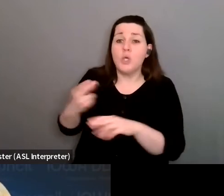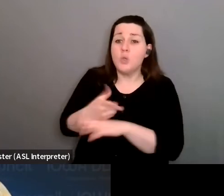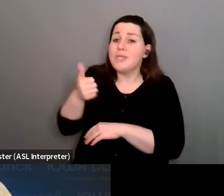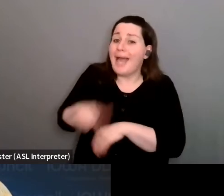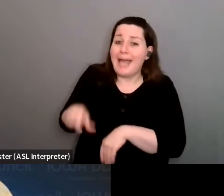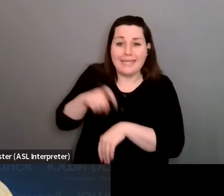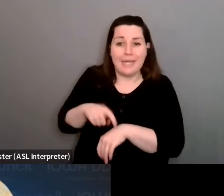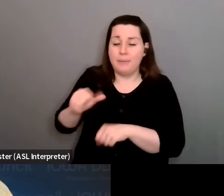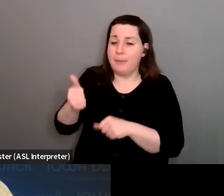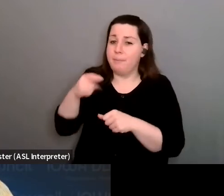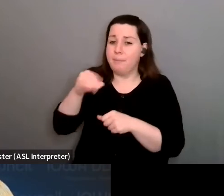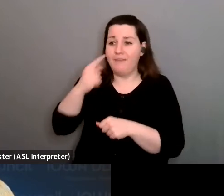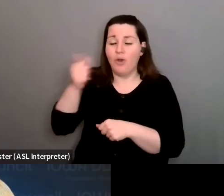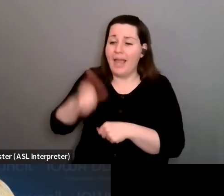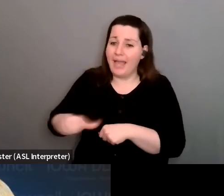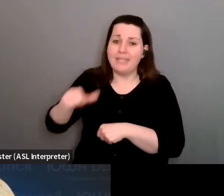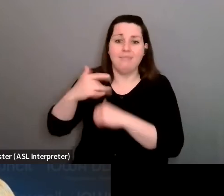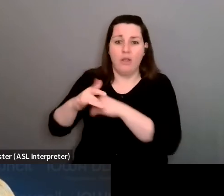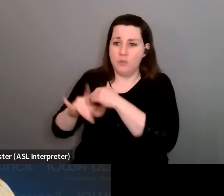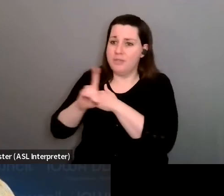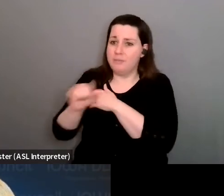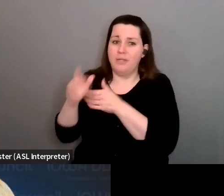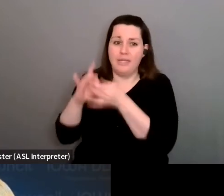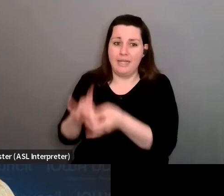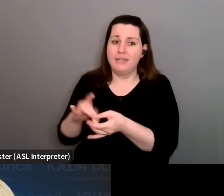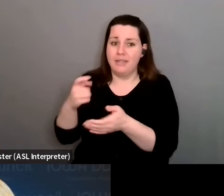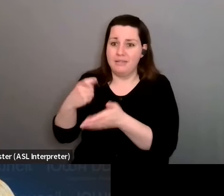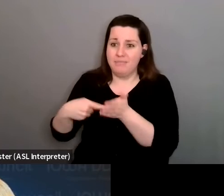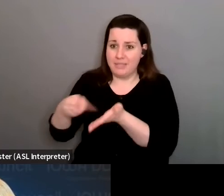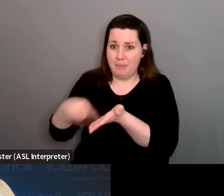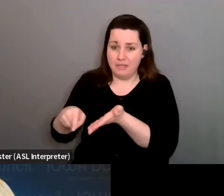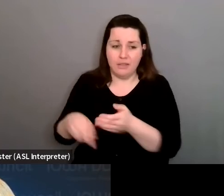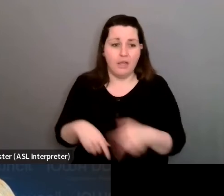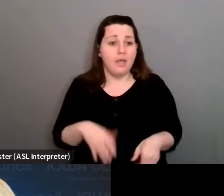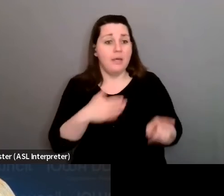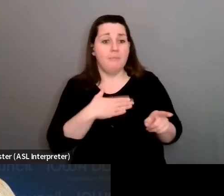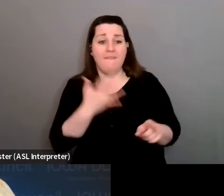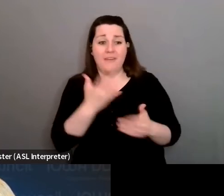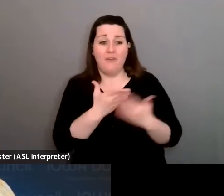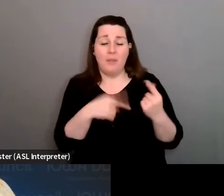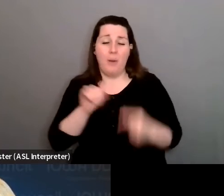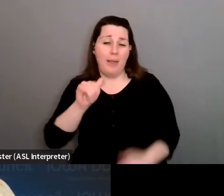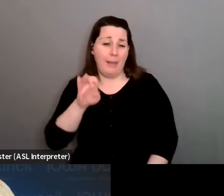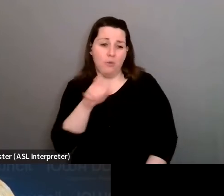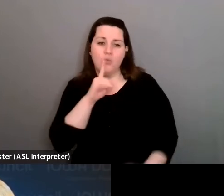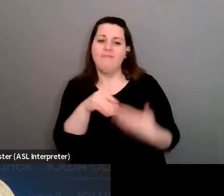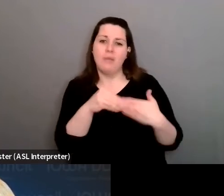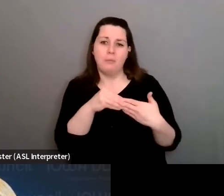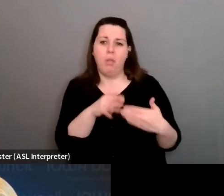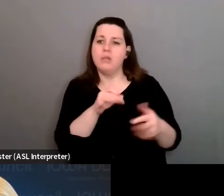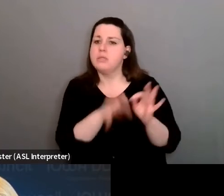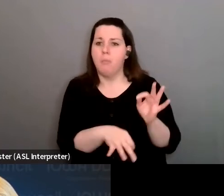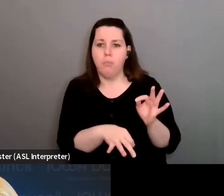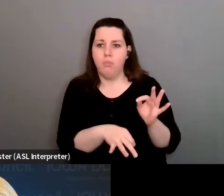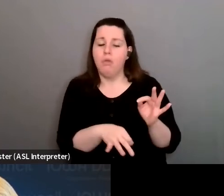any eligible disability-related expense. My favorite thing about ABLE is that it is flexible and simple. That I just go